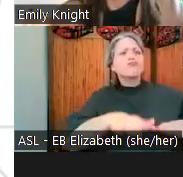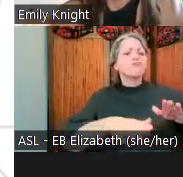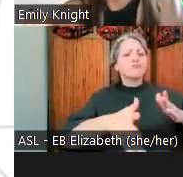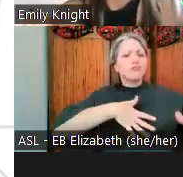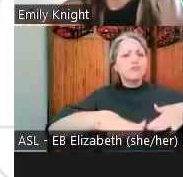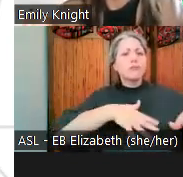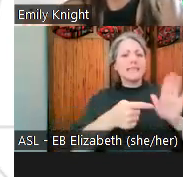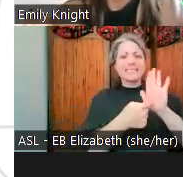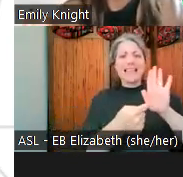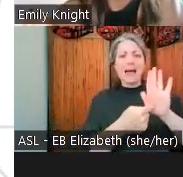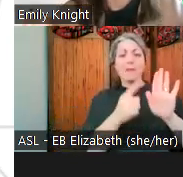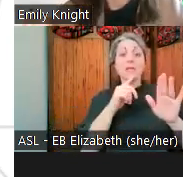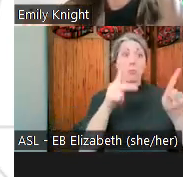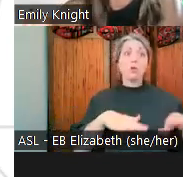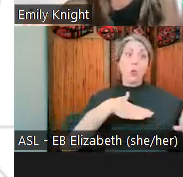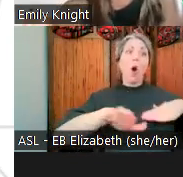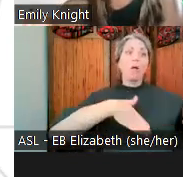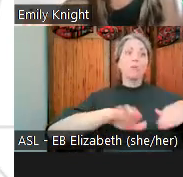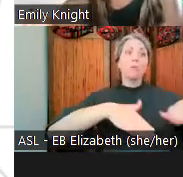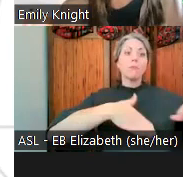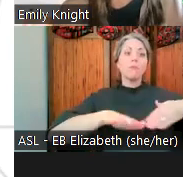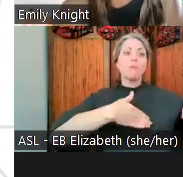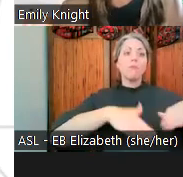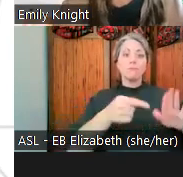you see here is a person walking.